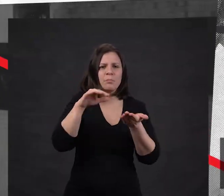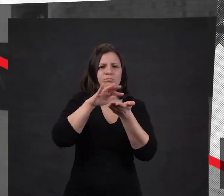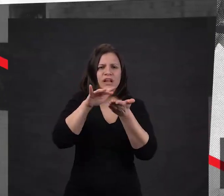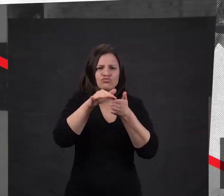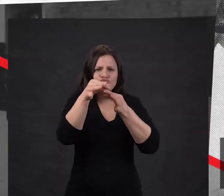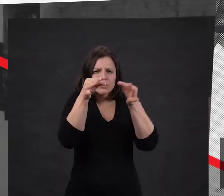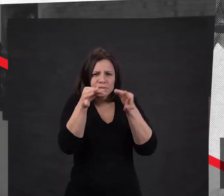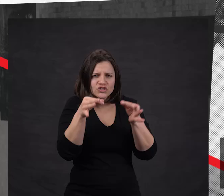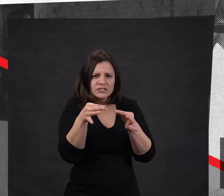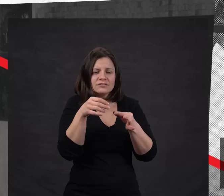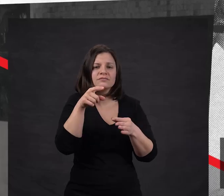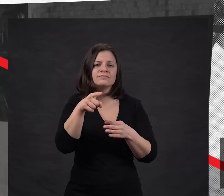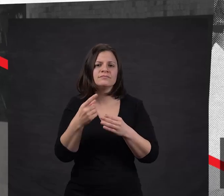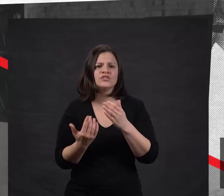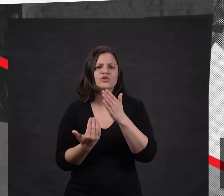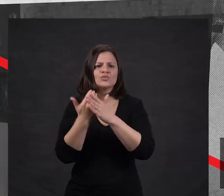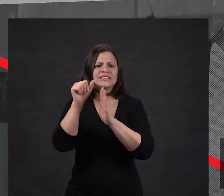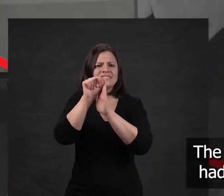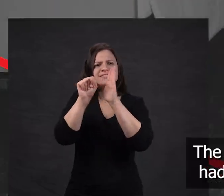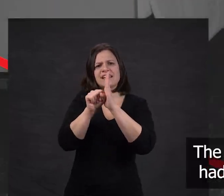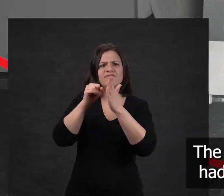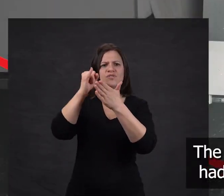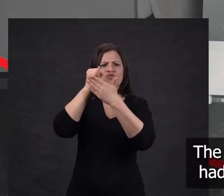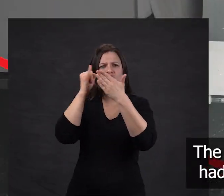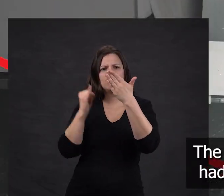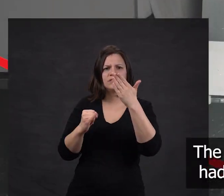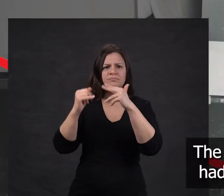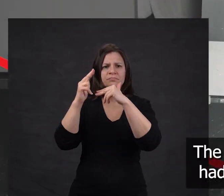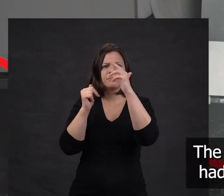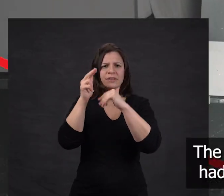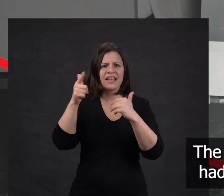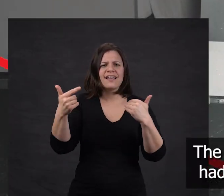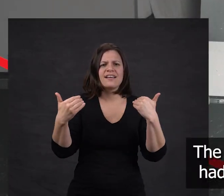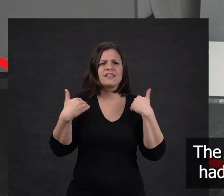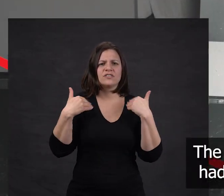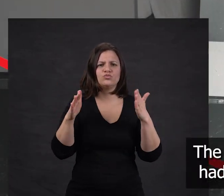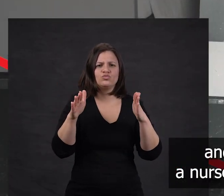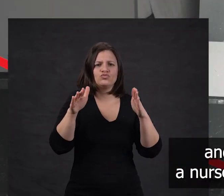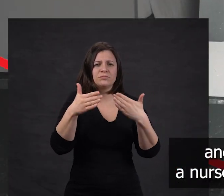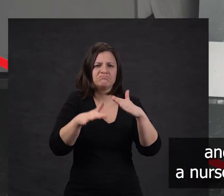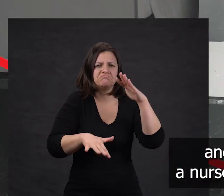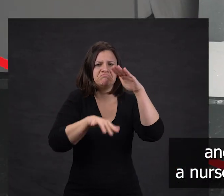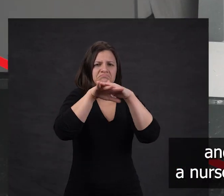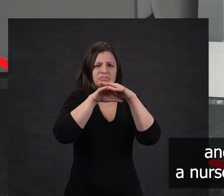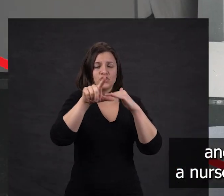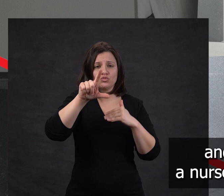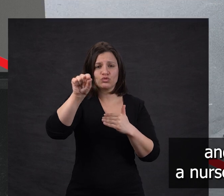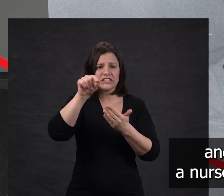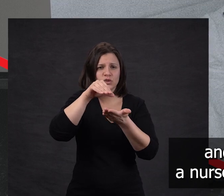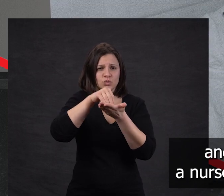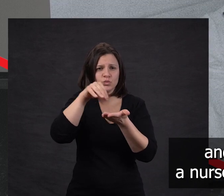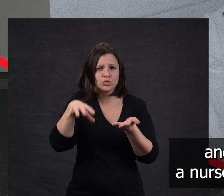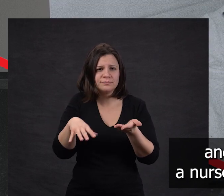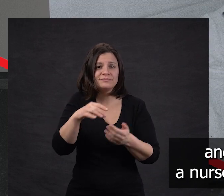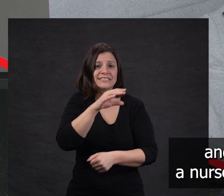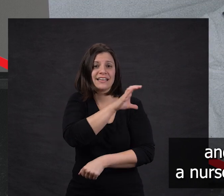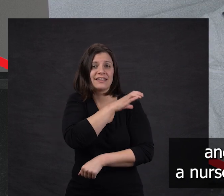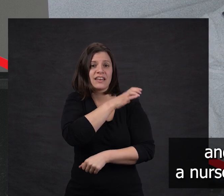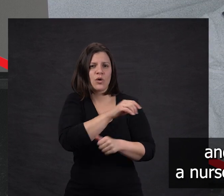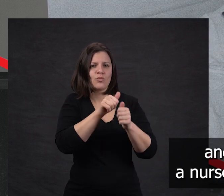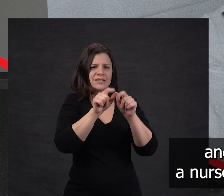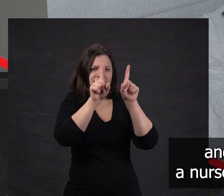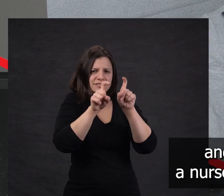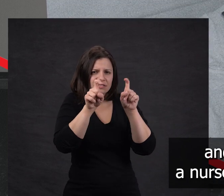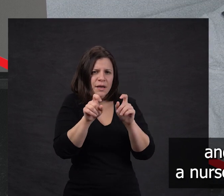featuring animals and braille descriptions. The new state-of-the-art building had room for up to 20 students and a clinic with exam rooms,